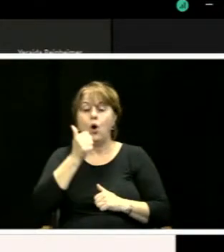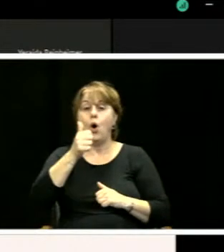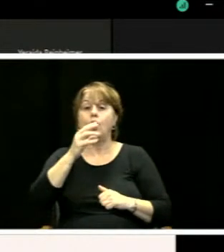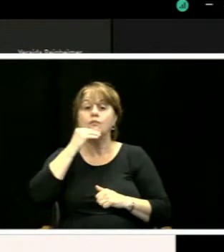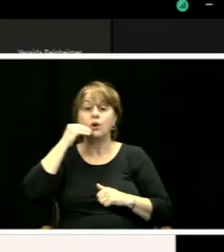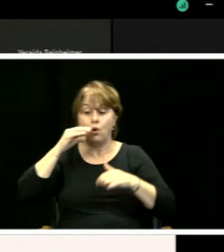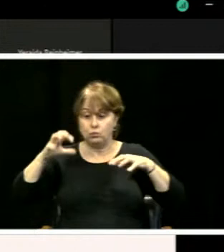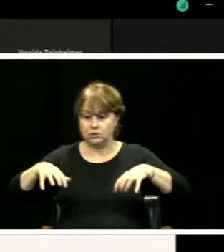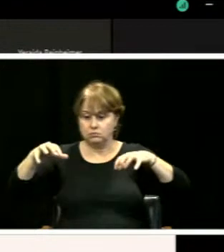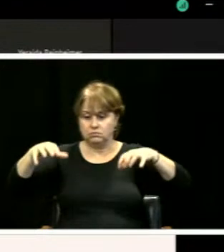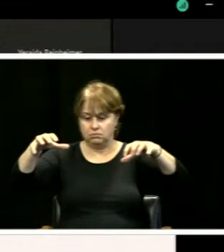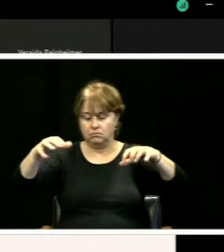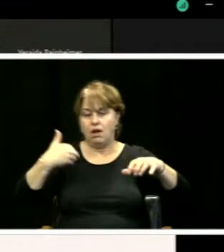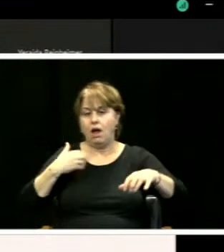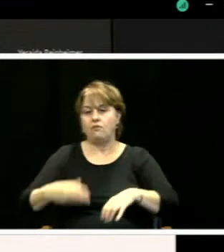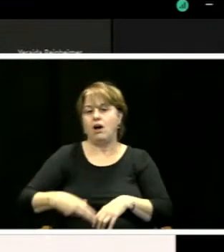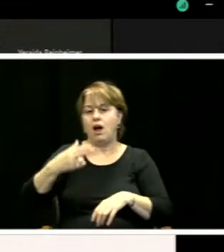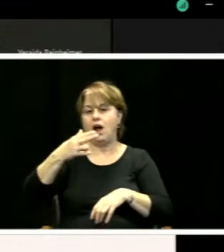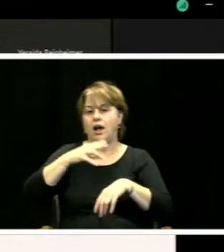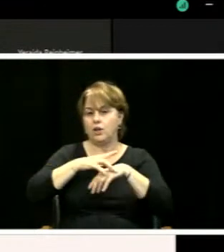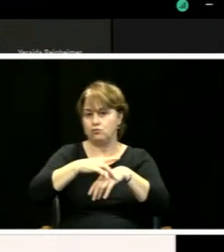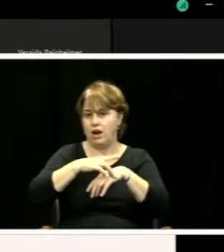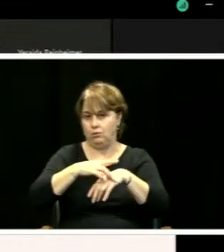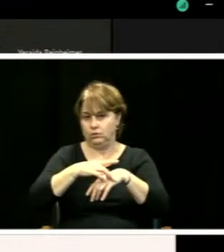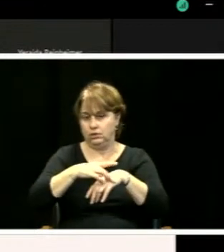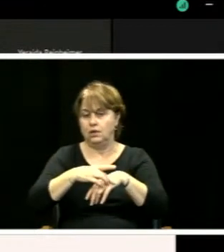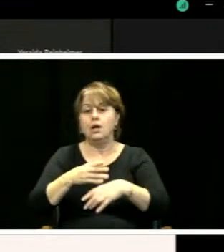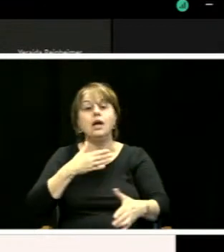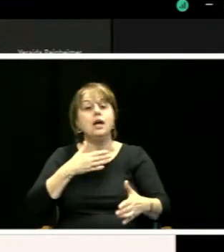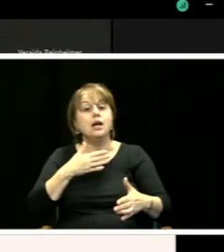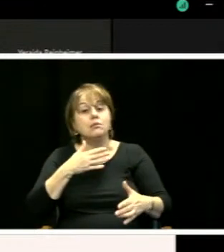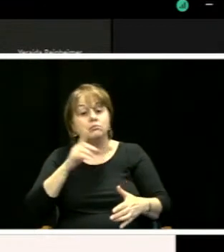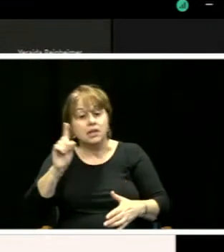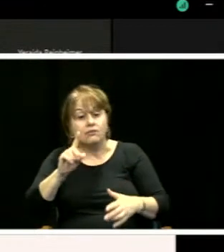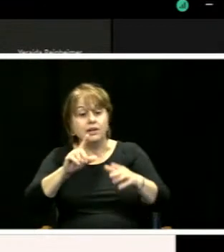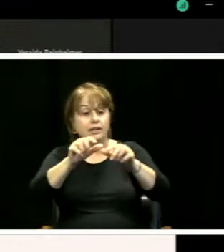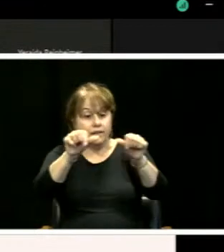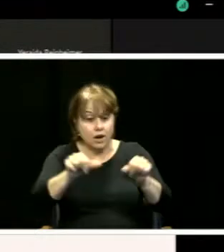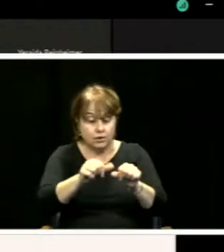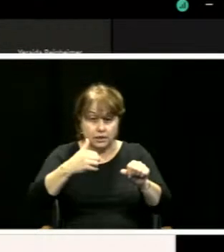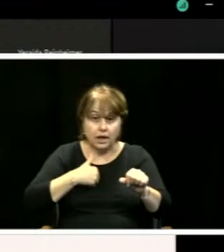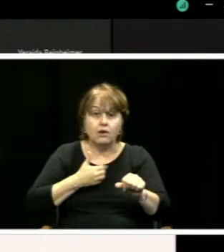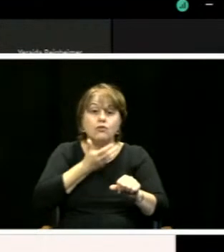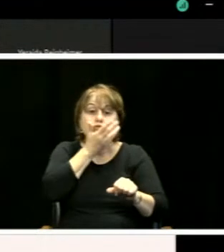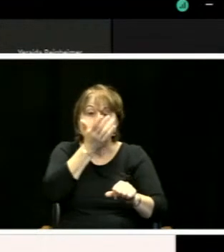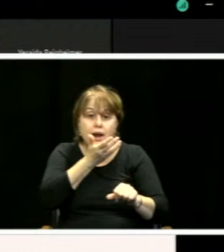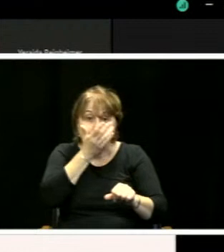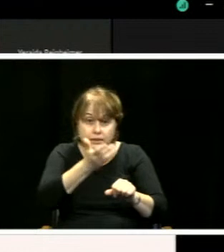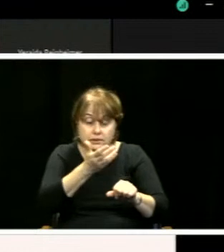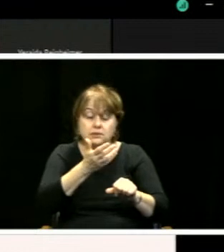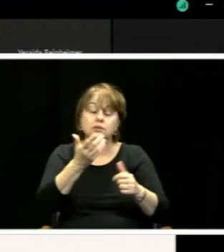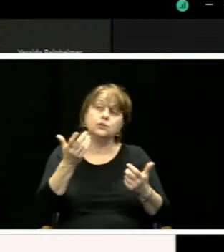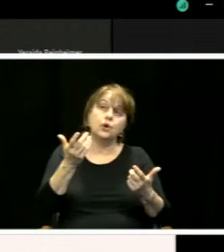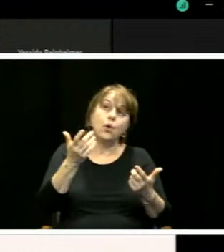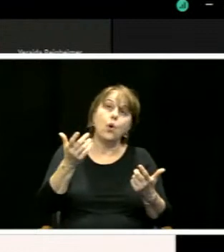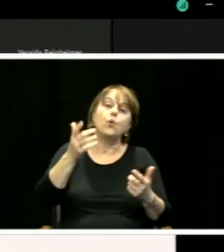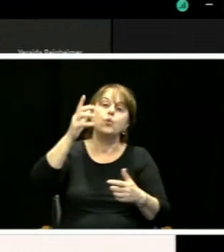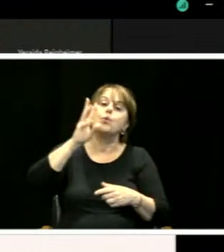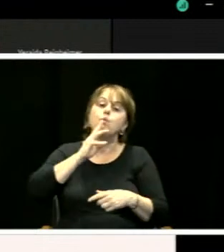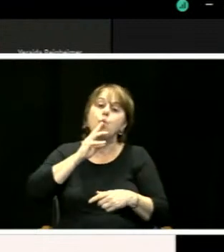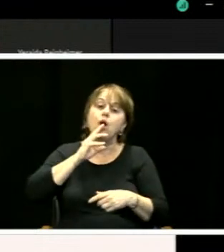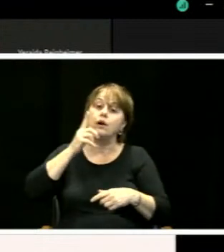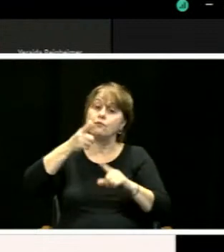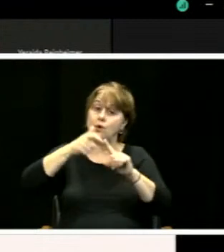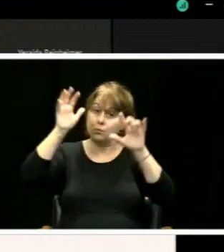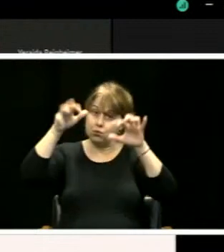area have a high groundwater. So even in the areas where you do have grass and the water that falls from the sky could permeate into the ground,